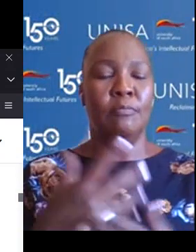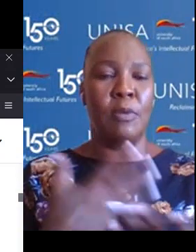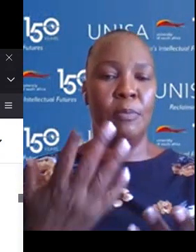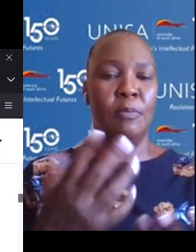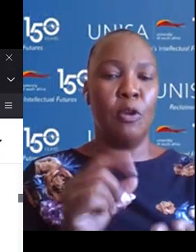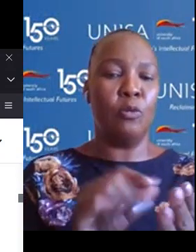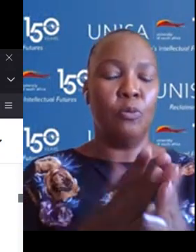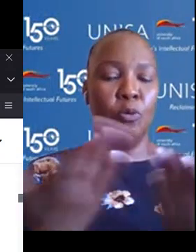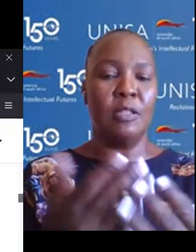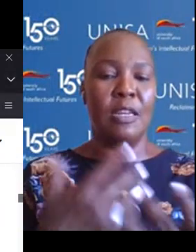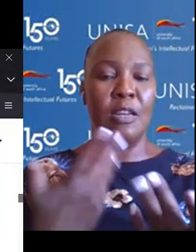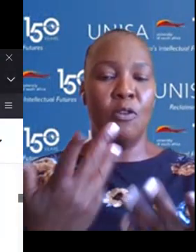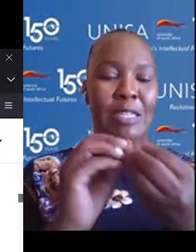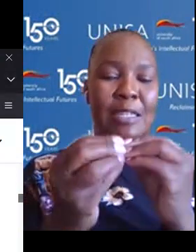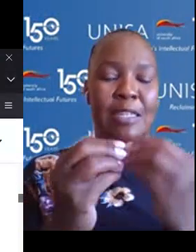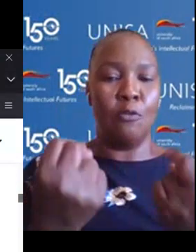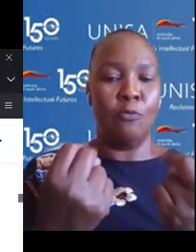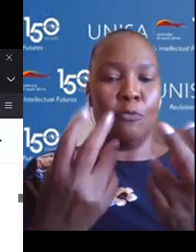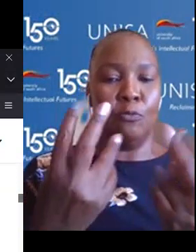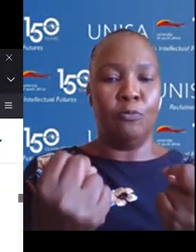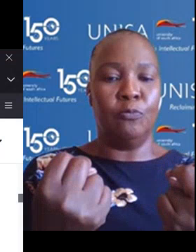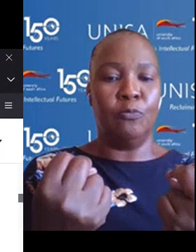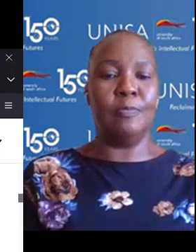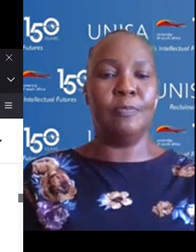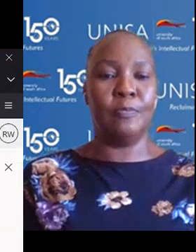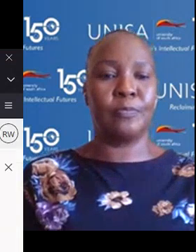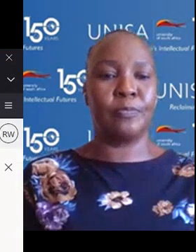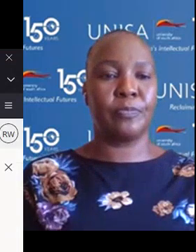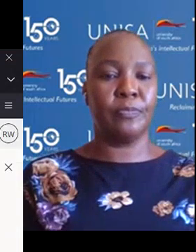yet. So we're going to create a new notebook.